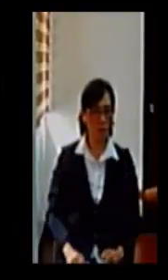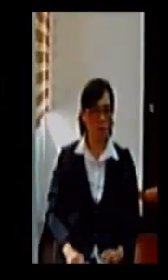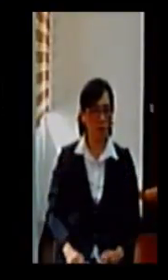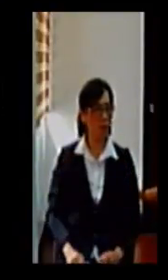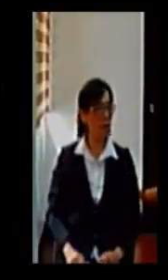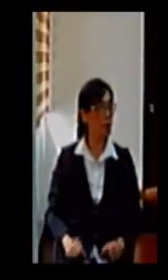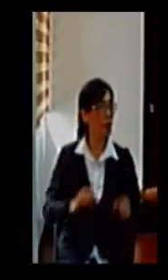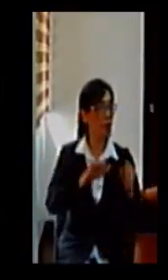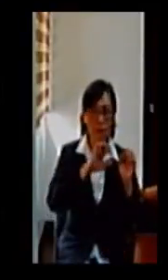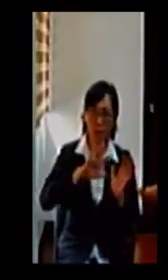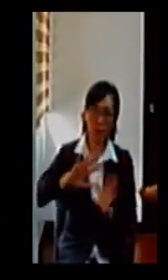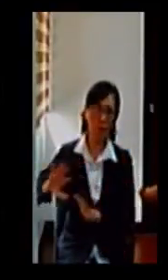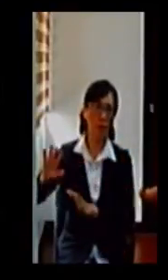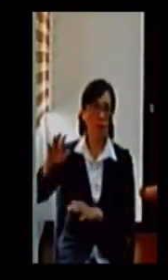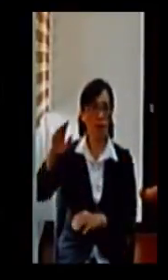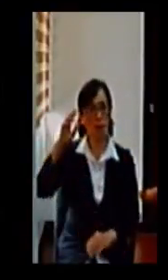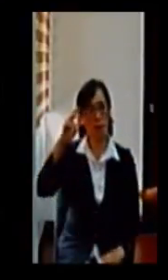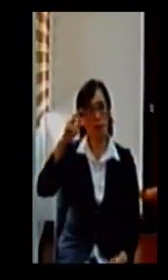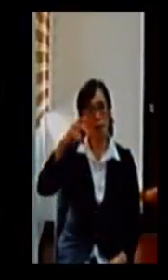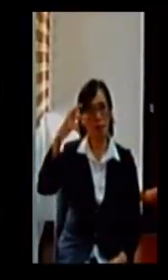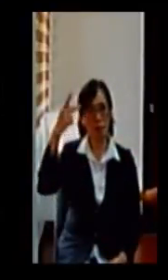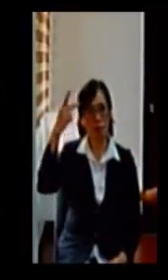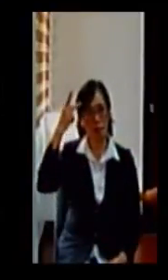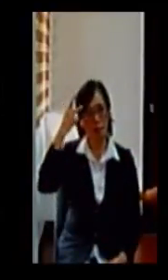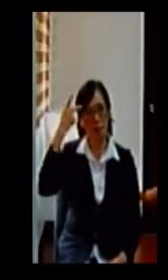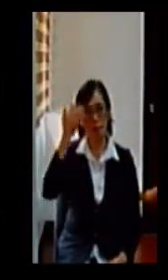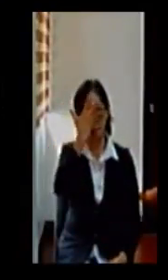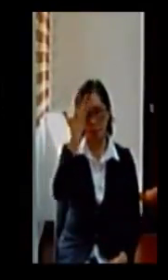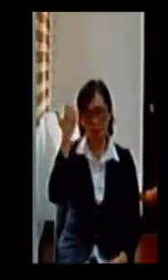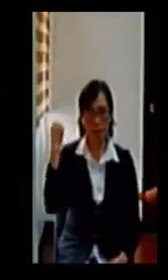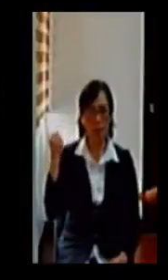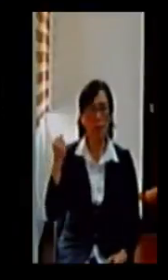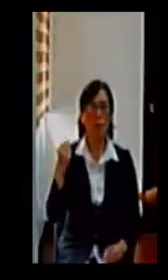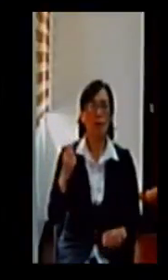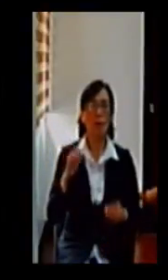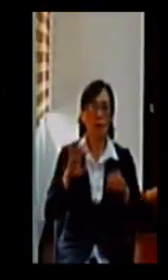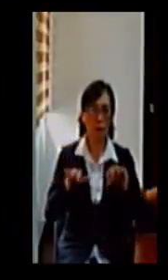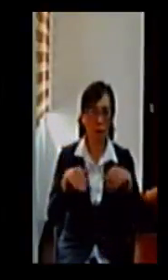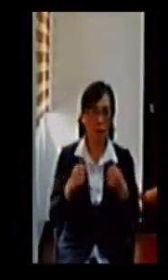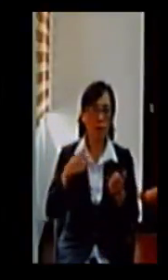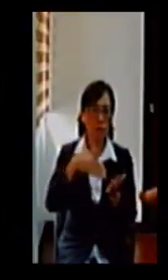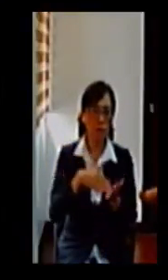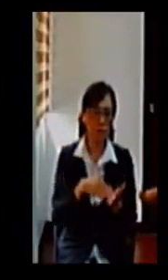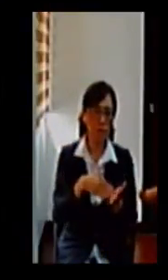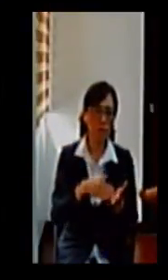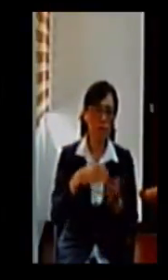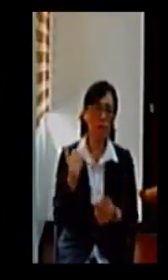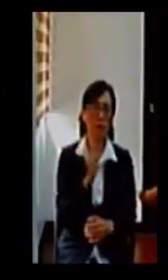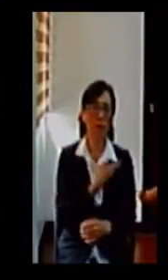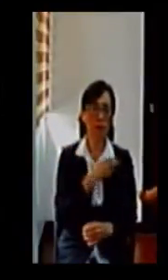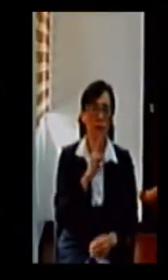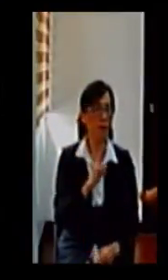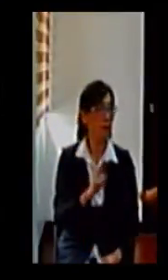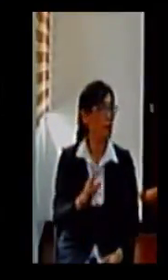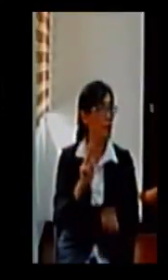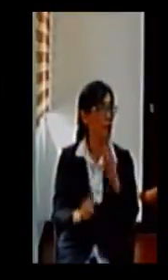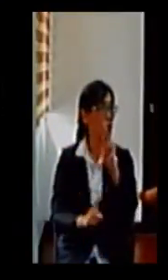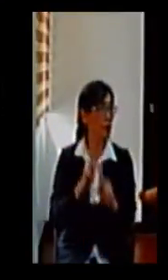driven by politics, that we forget how vulnerable we are as a